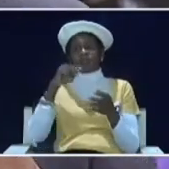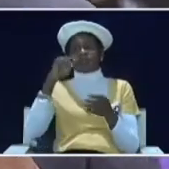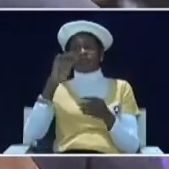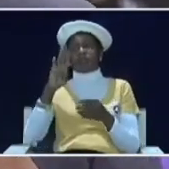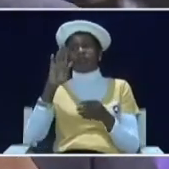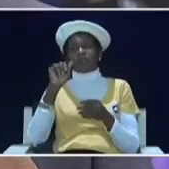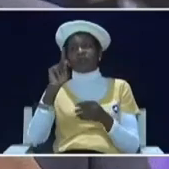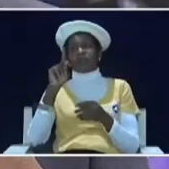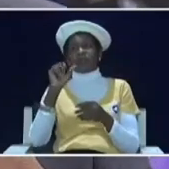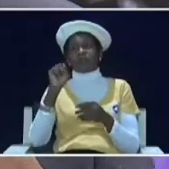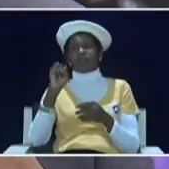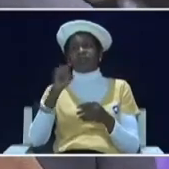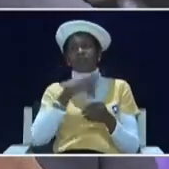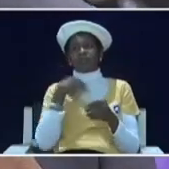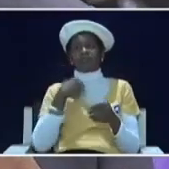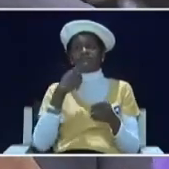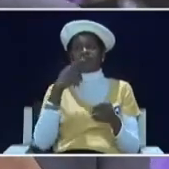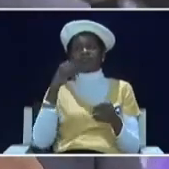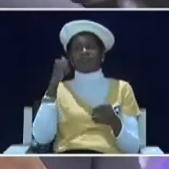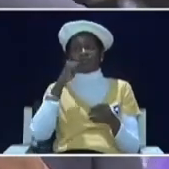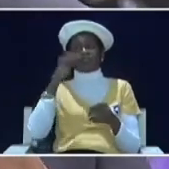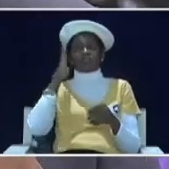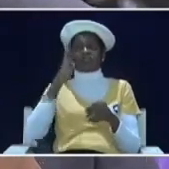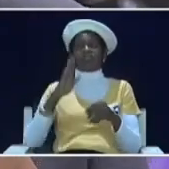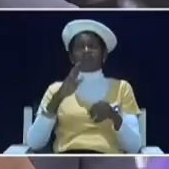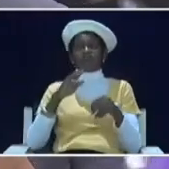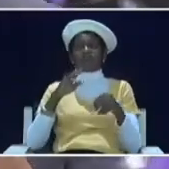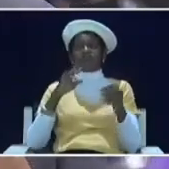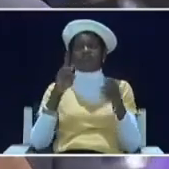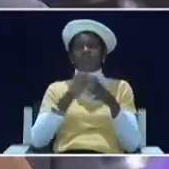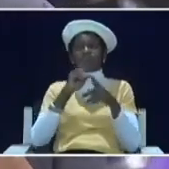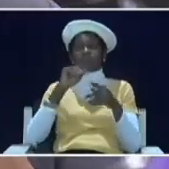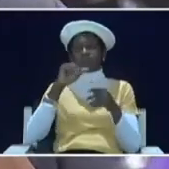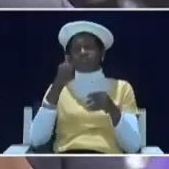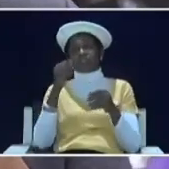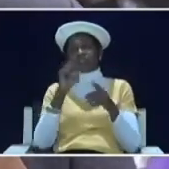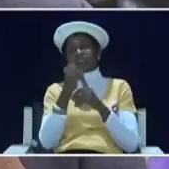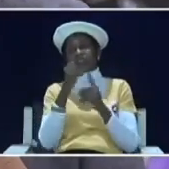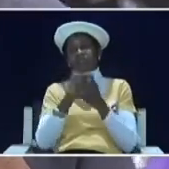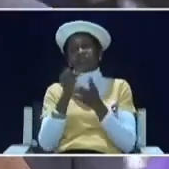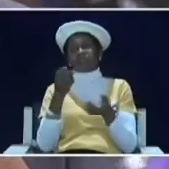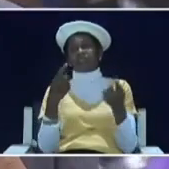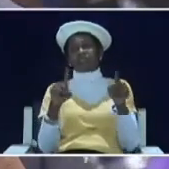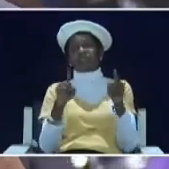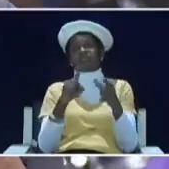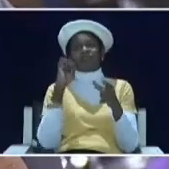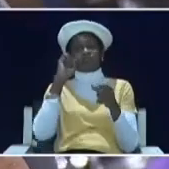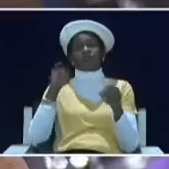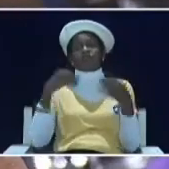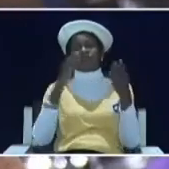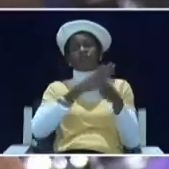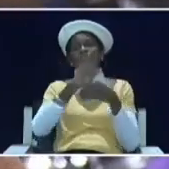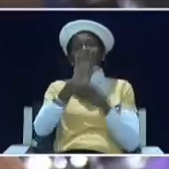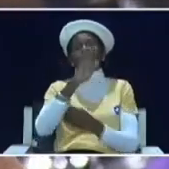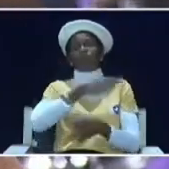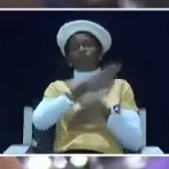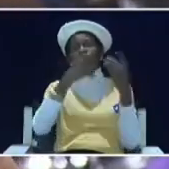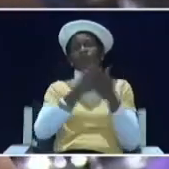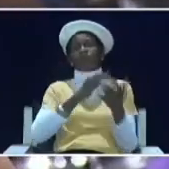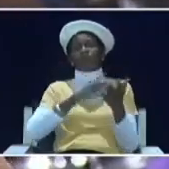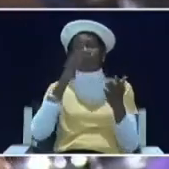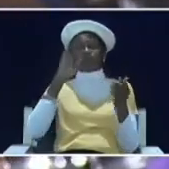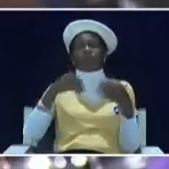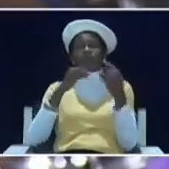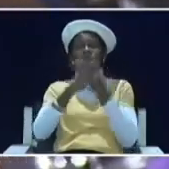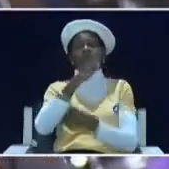Pastor. And she will deal with whatever situation that was happening then. I really give God all the glory. I give